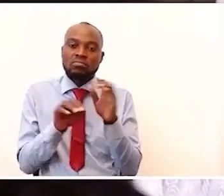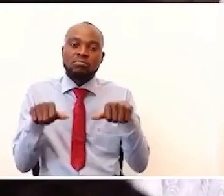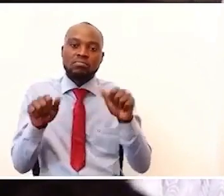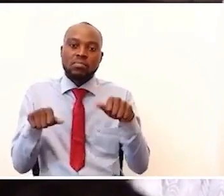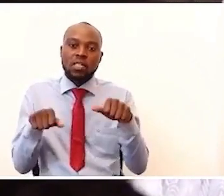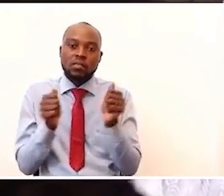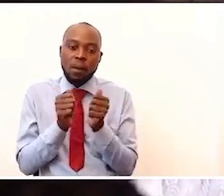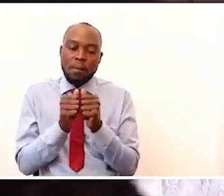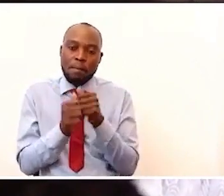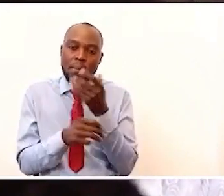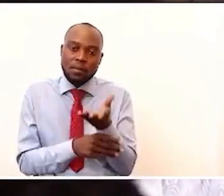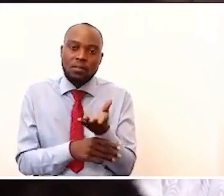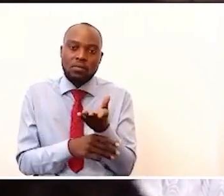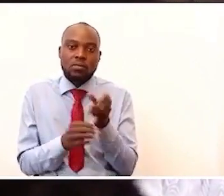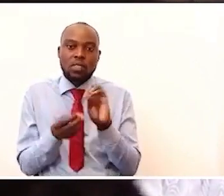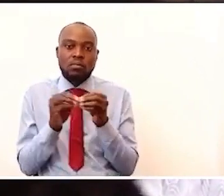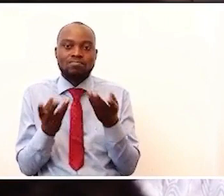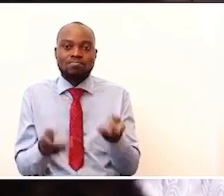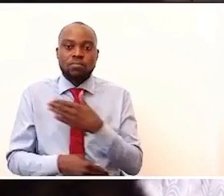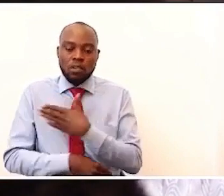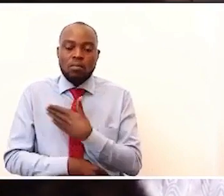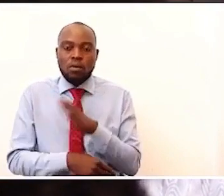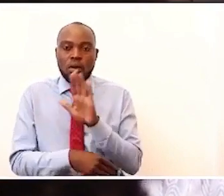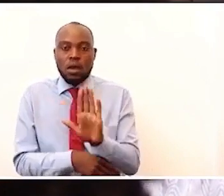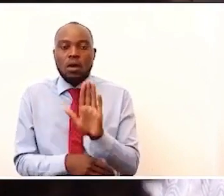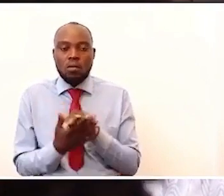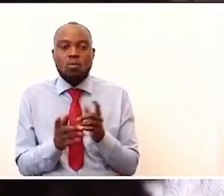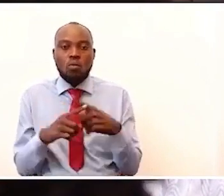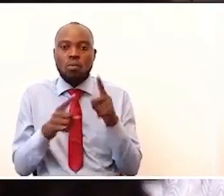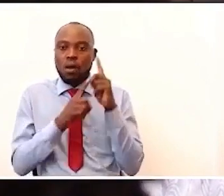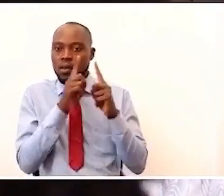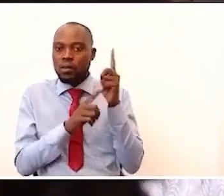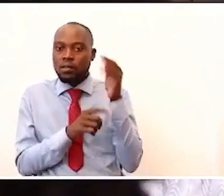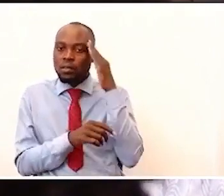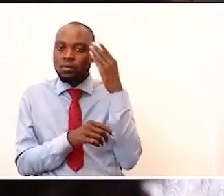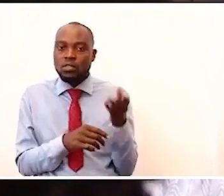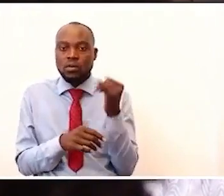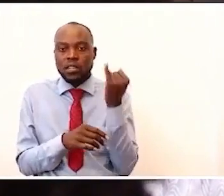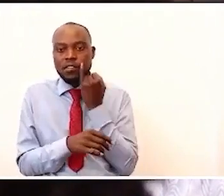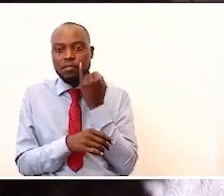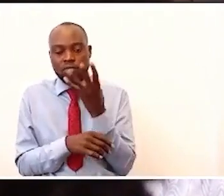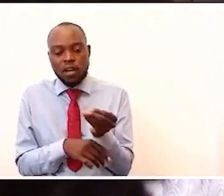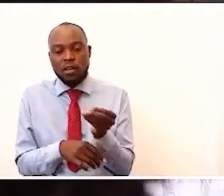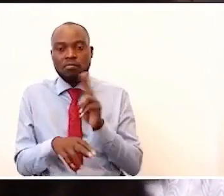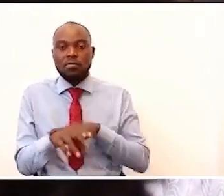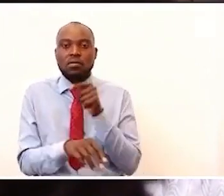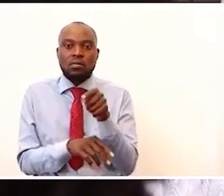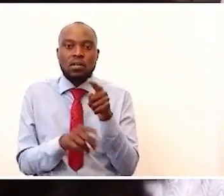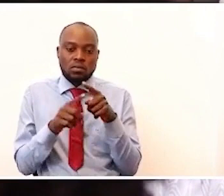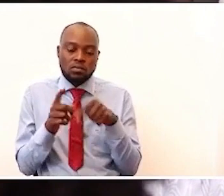of them, it has cost them their lives. And I think, I don't know whether we are past that time of,